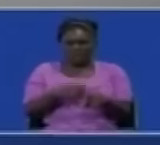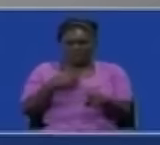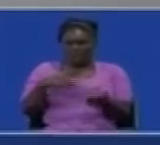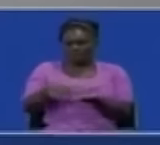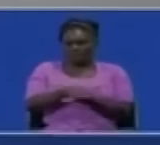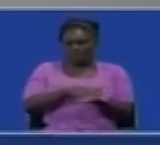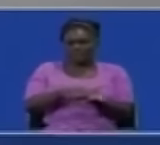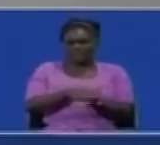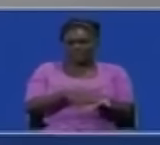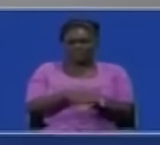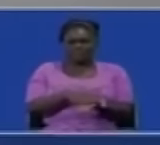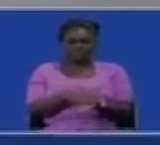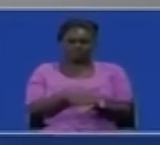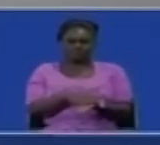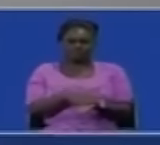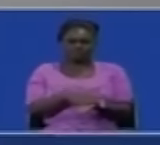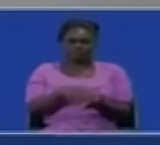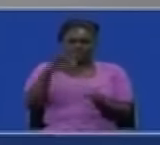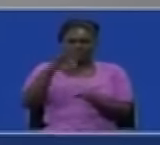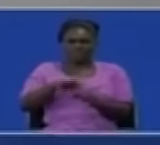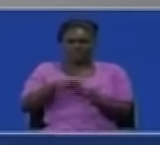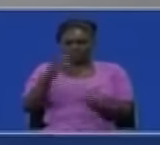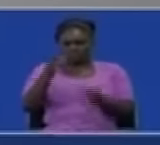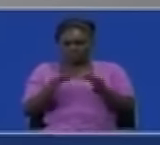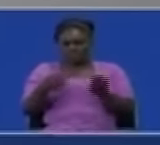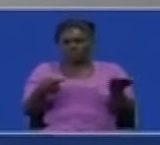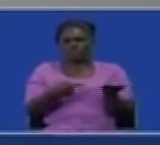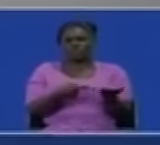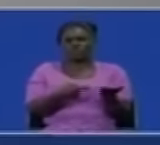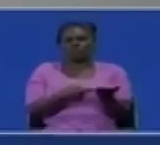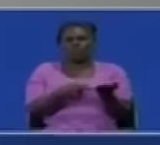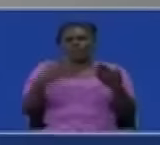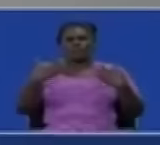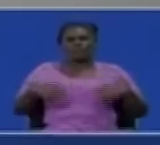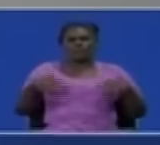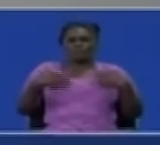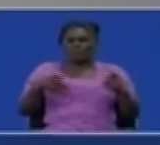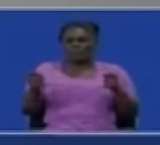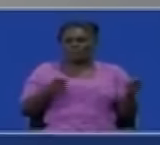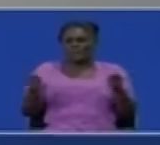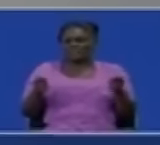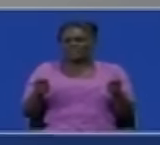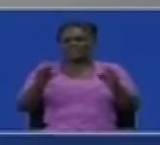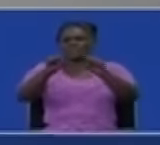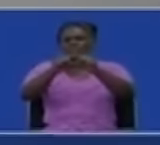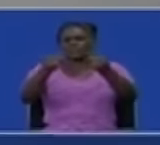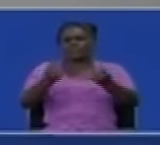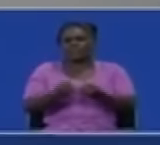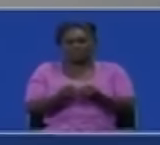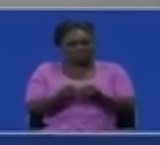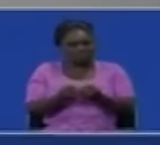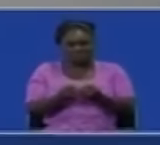basically an election that depended on technology where people who were managing those systems had